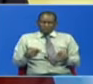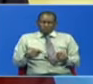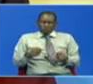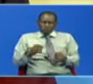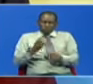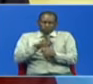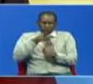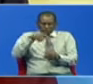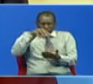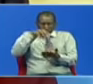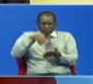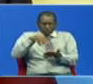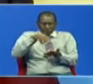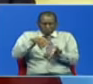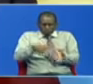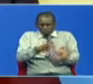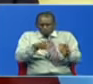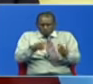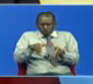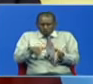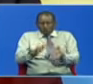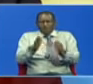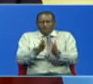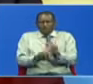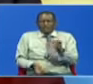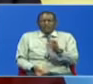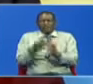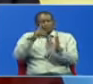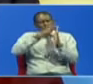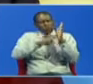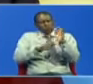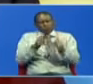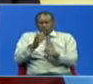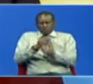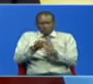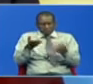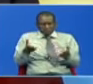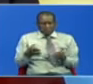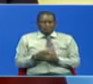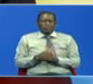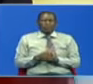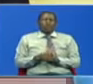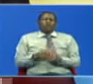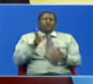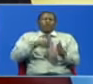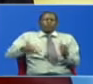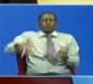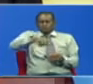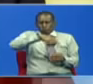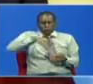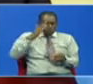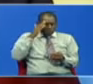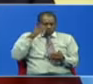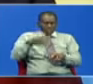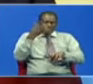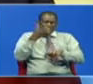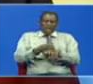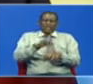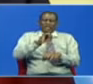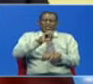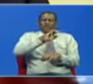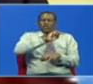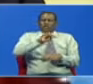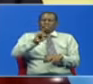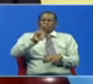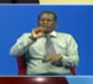position, and they brought in these containment measures which we are using here. What we know is that this herd immunity, as far as